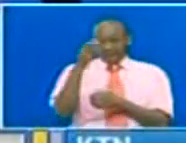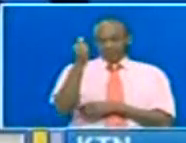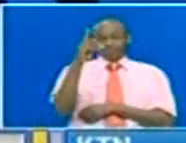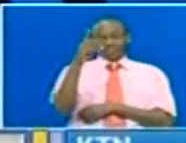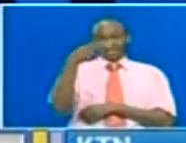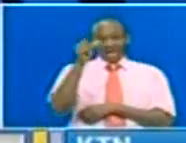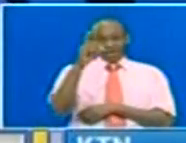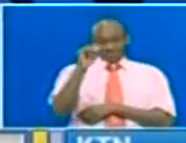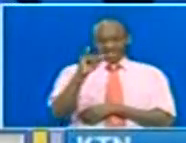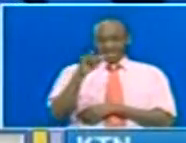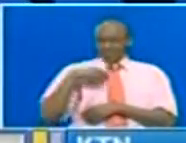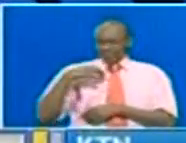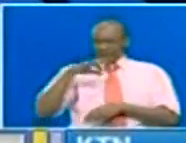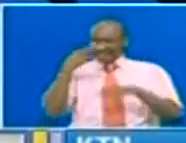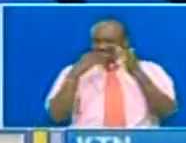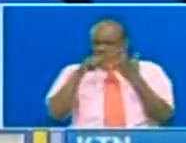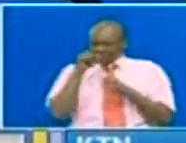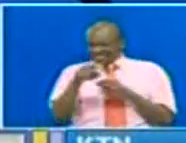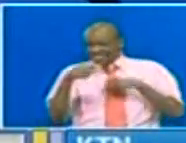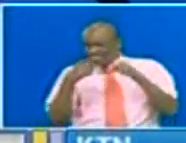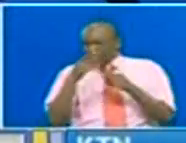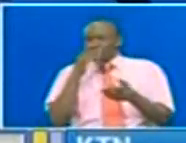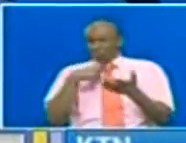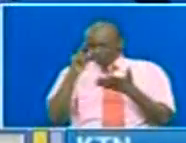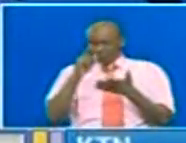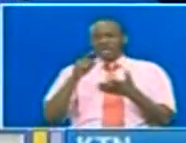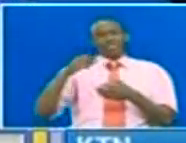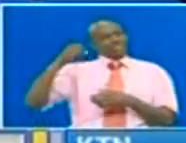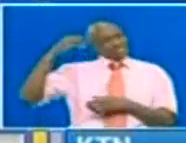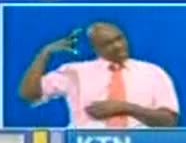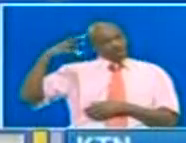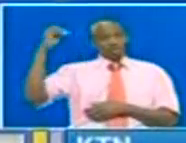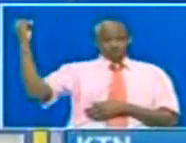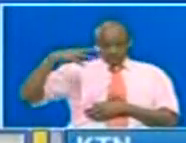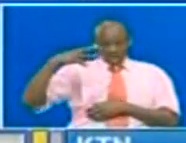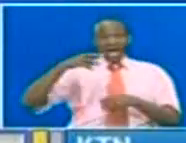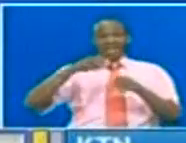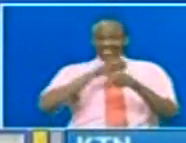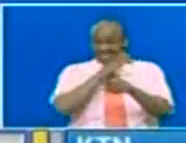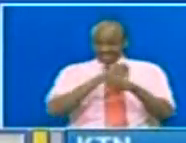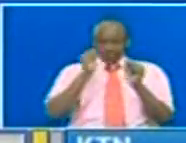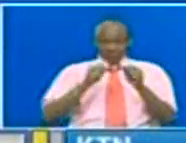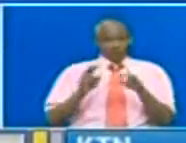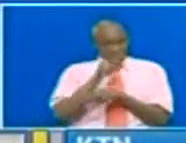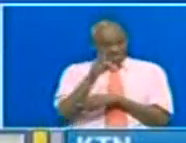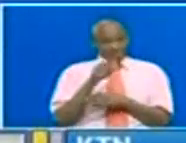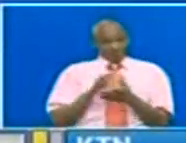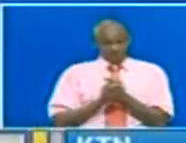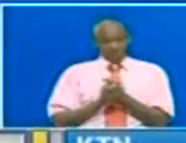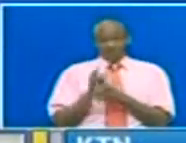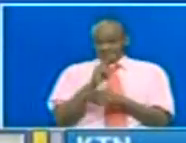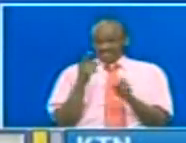today. Analysts have hailed the development as proof that solar energy can provide relative energy for all